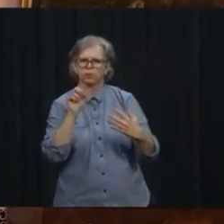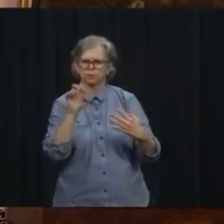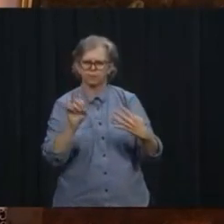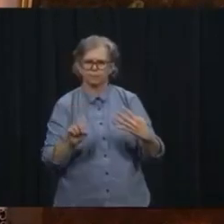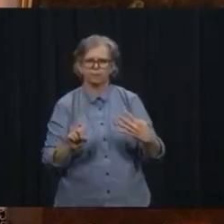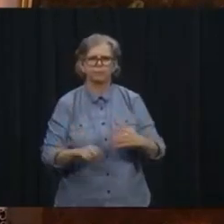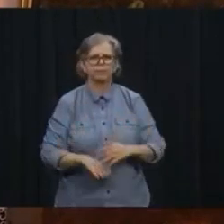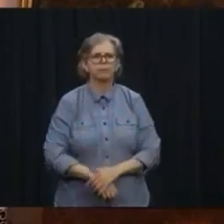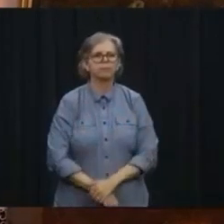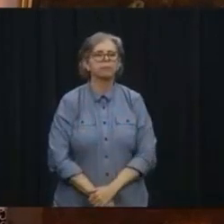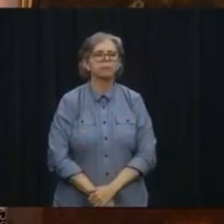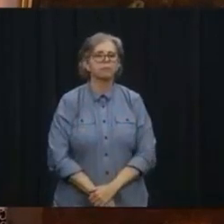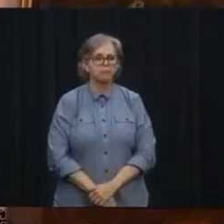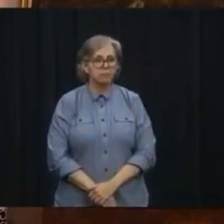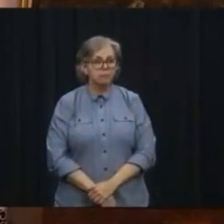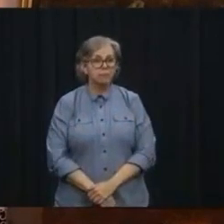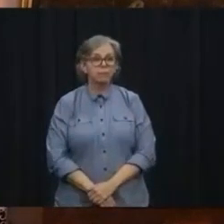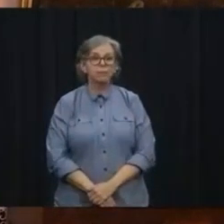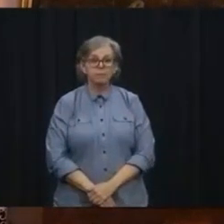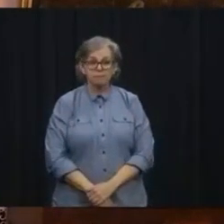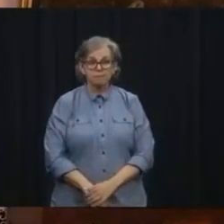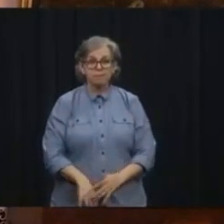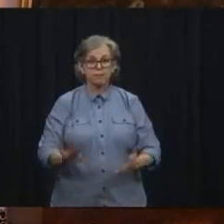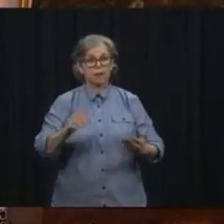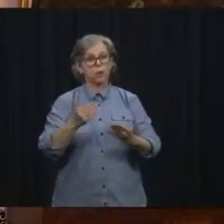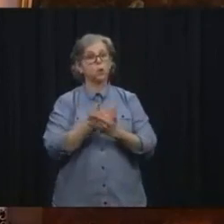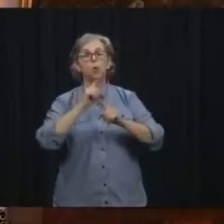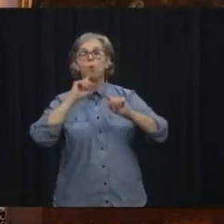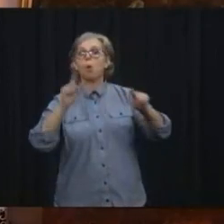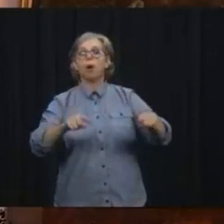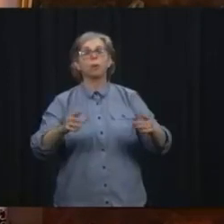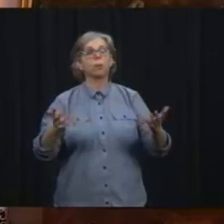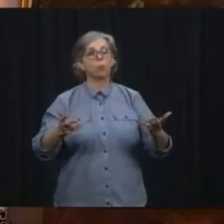We control this. We control our own destiny.